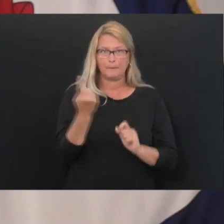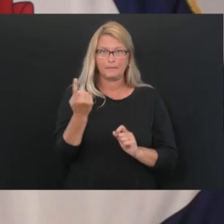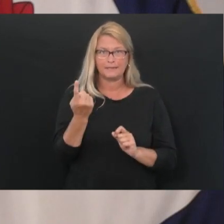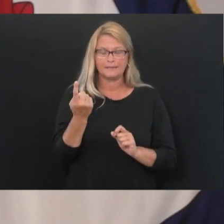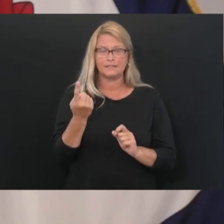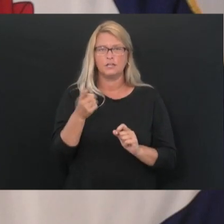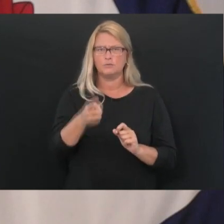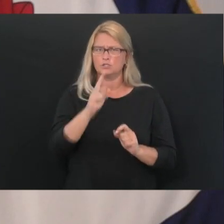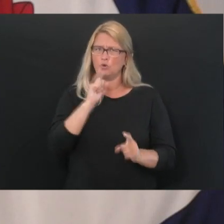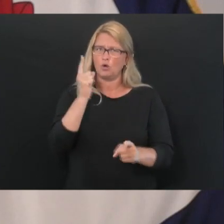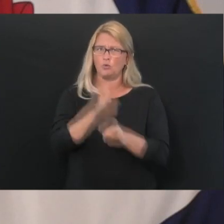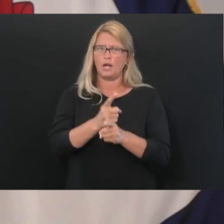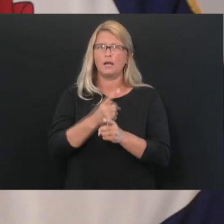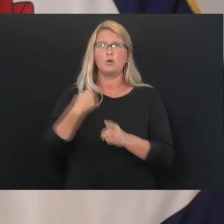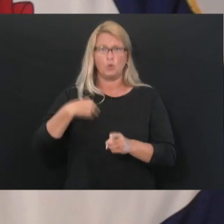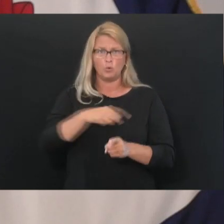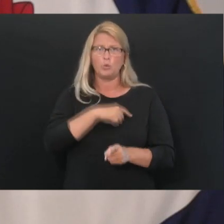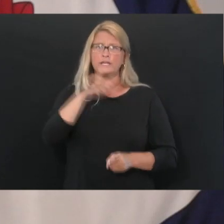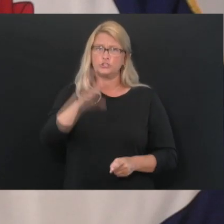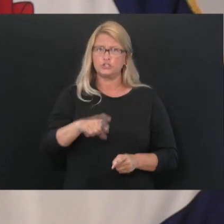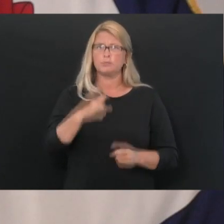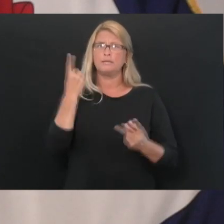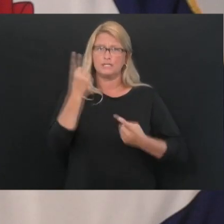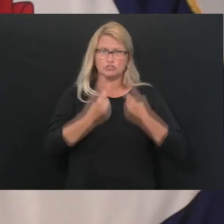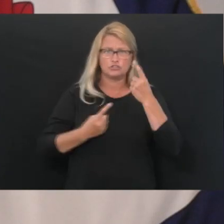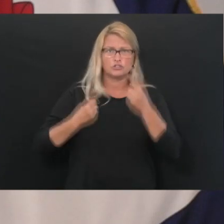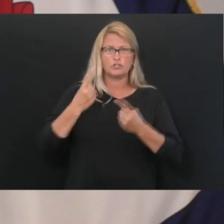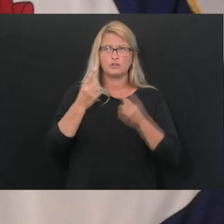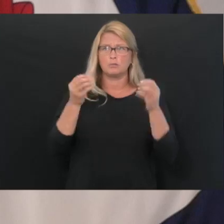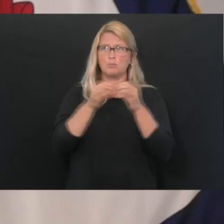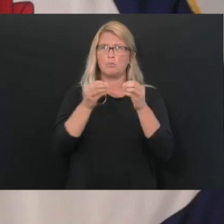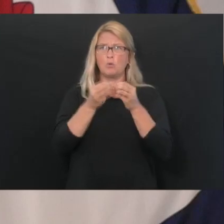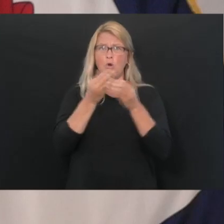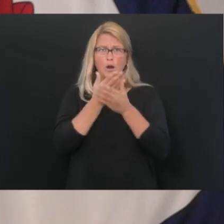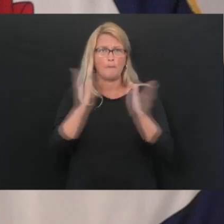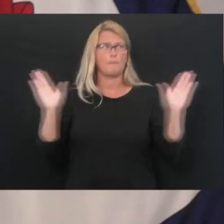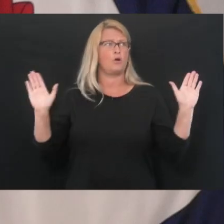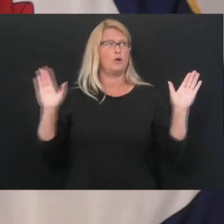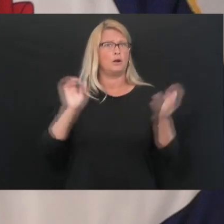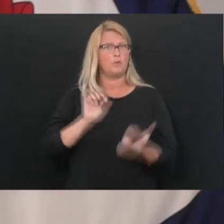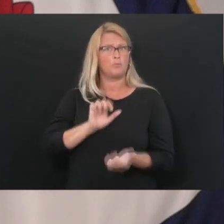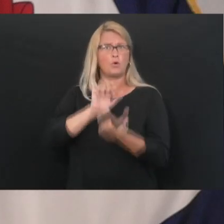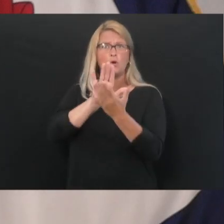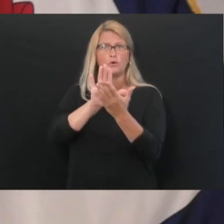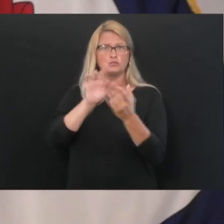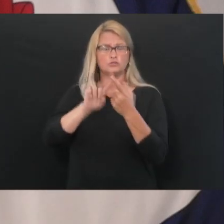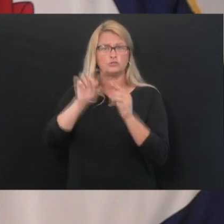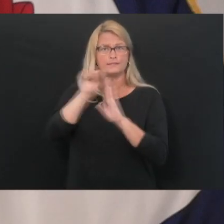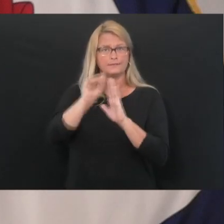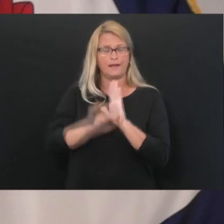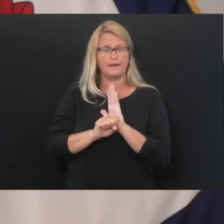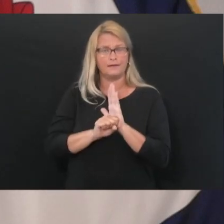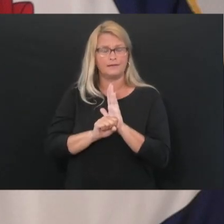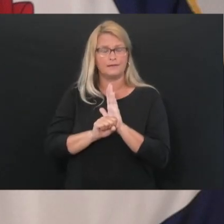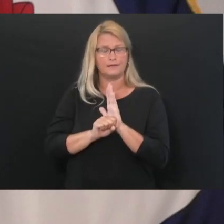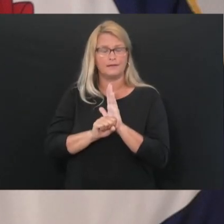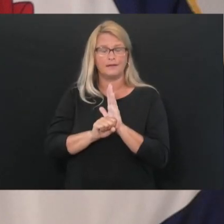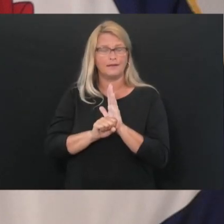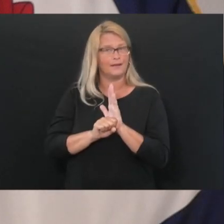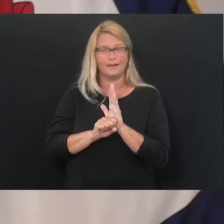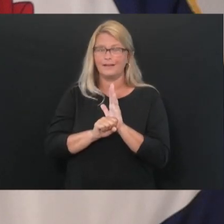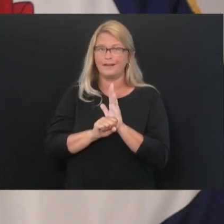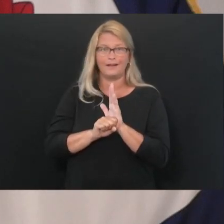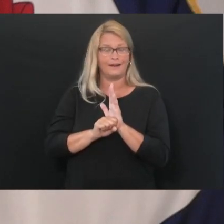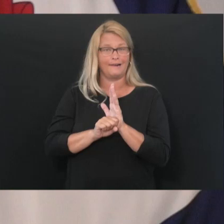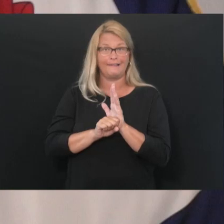that we should be concerned about the broader approach across our state, because this is the